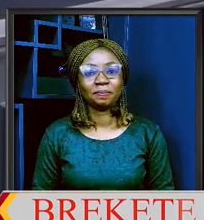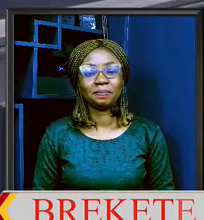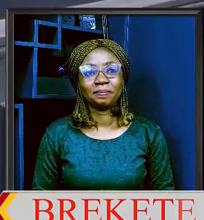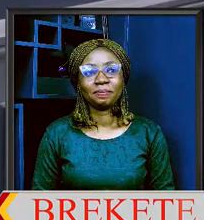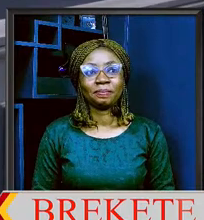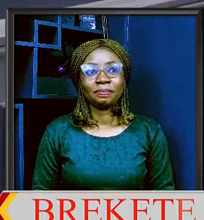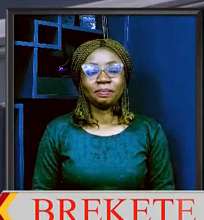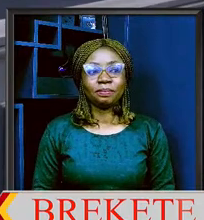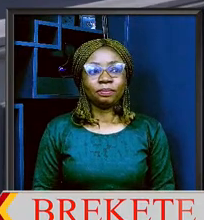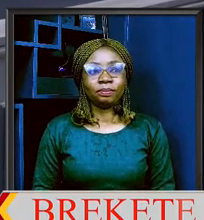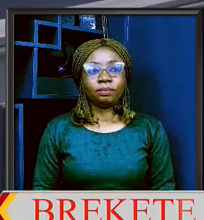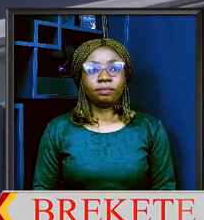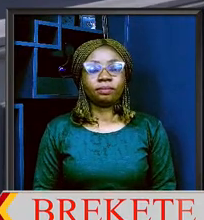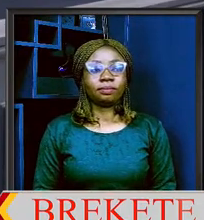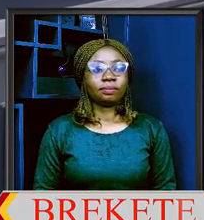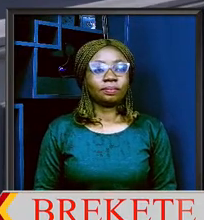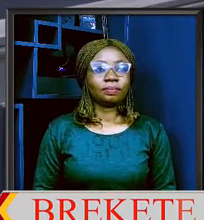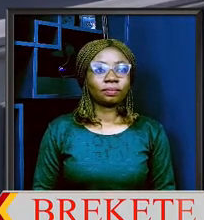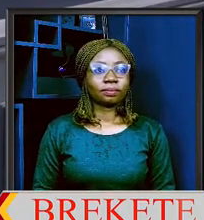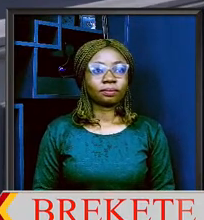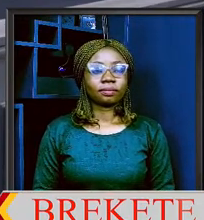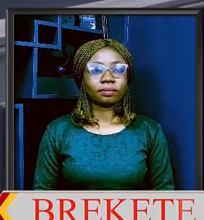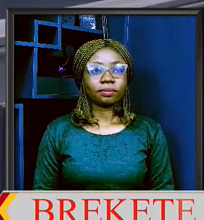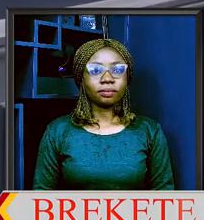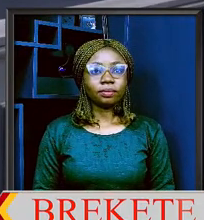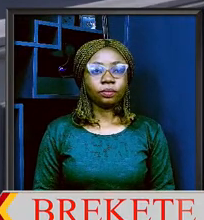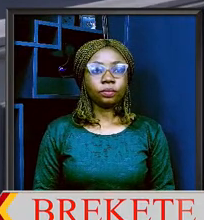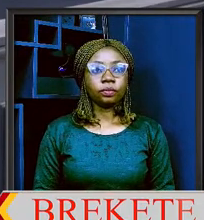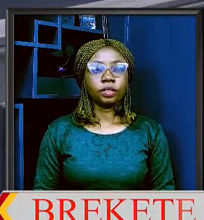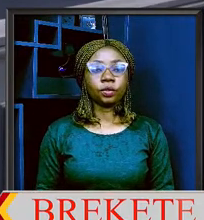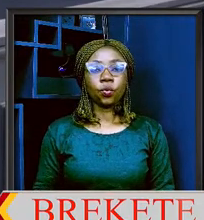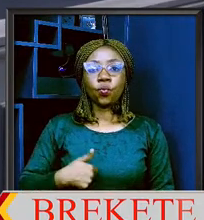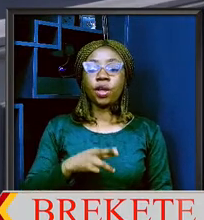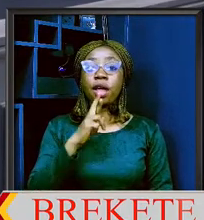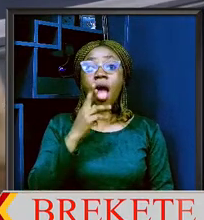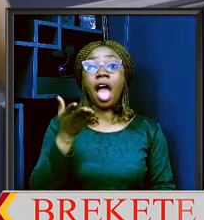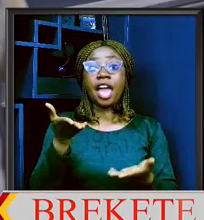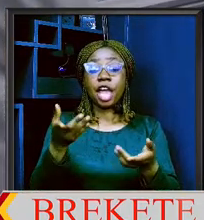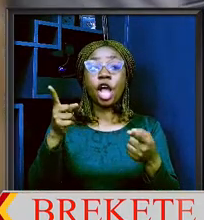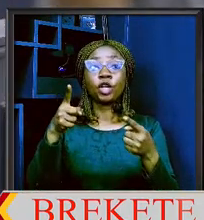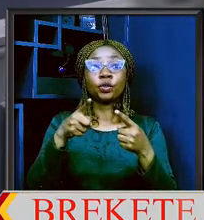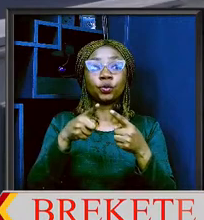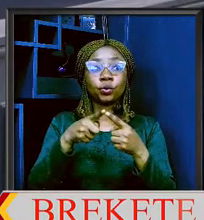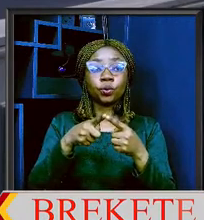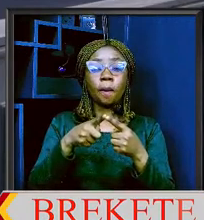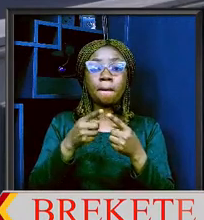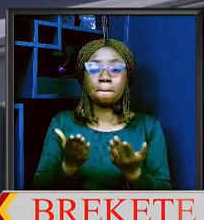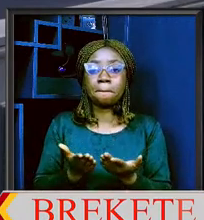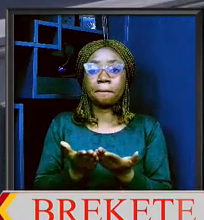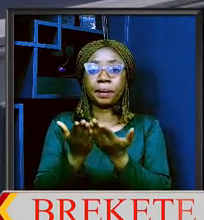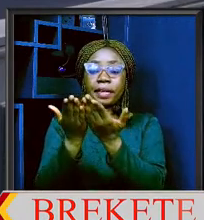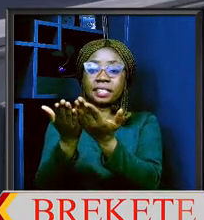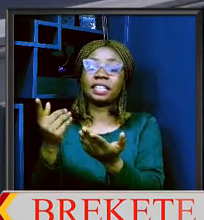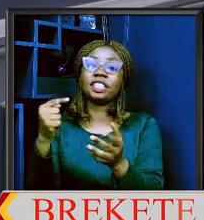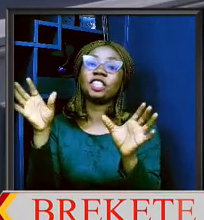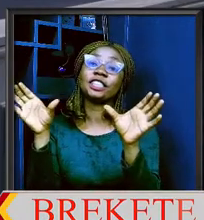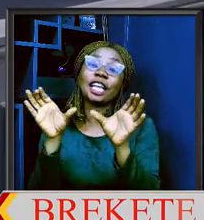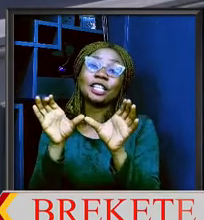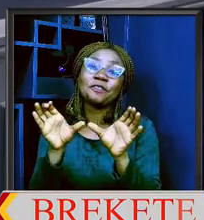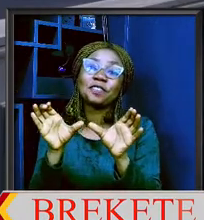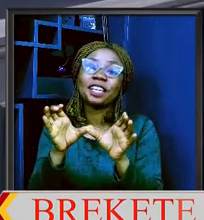sir you can just talking so we are here to uh present the